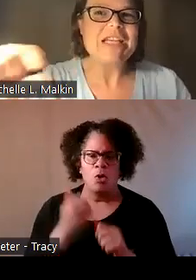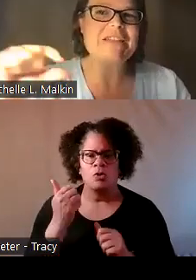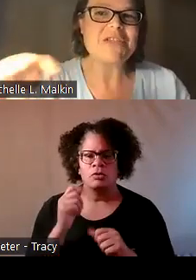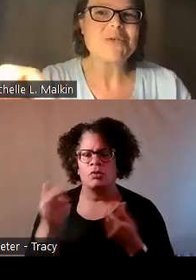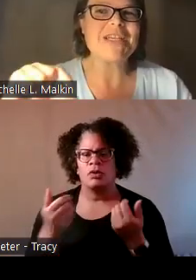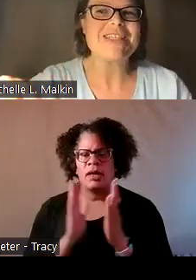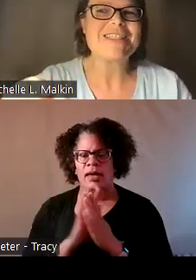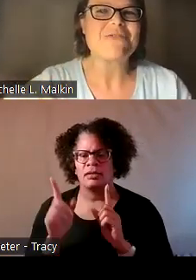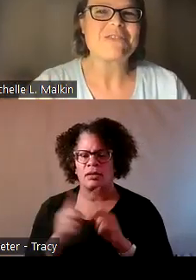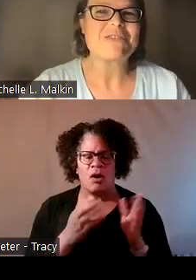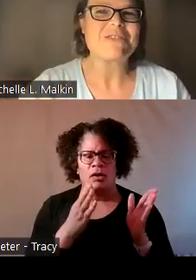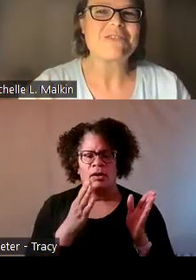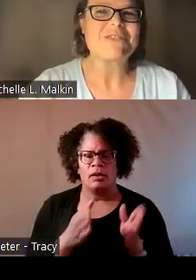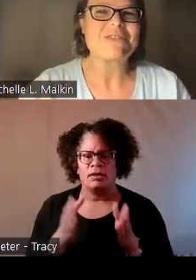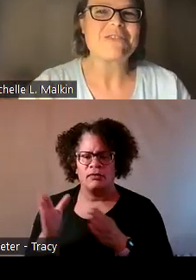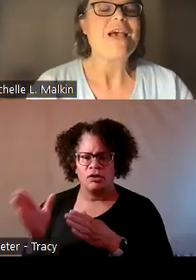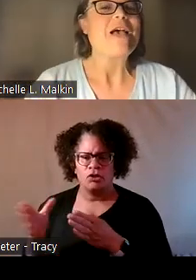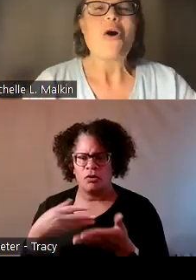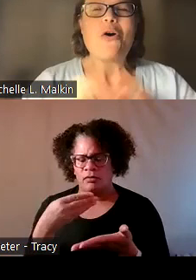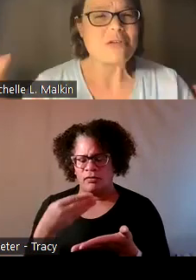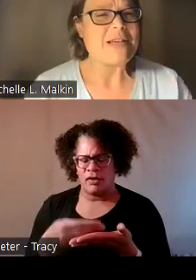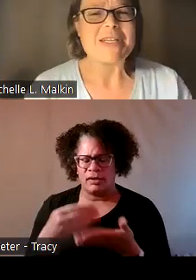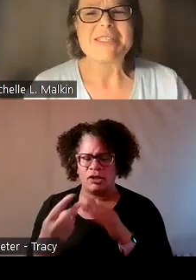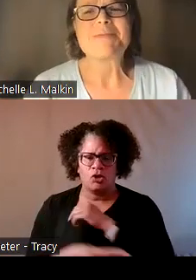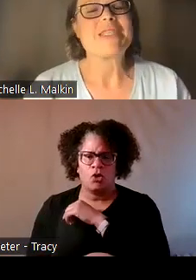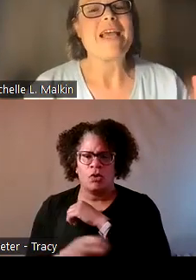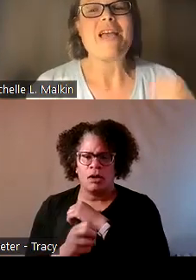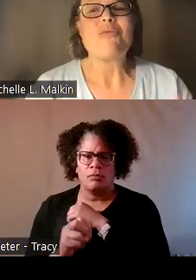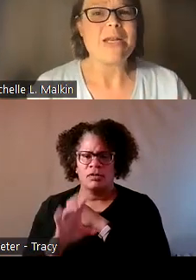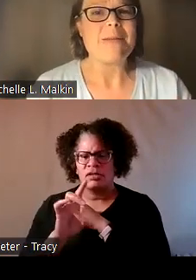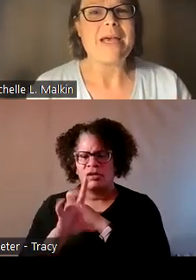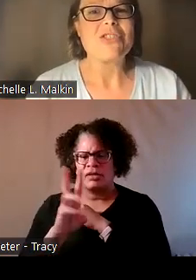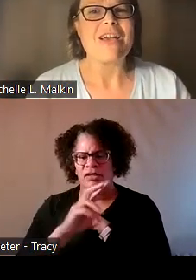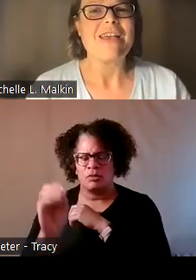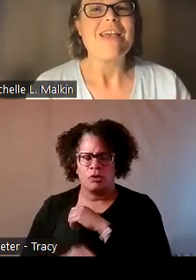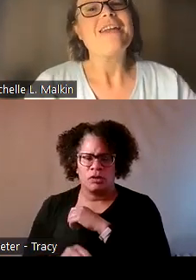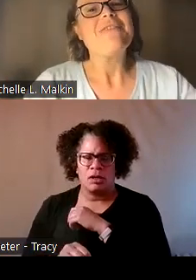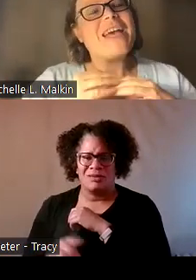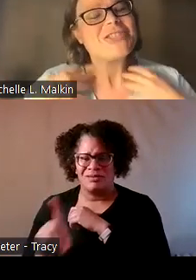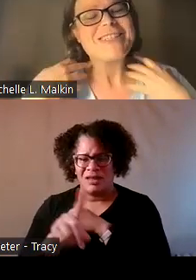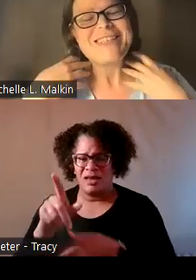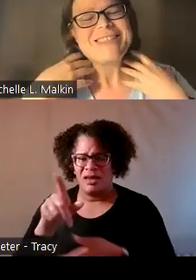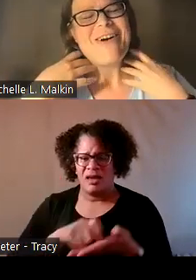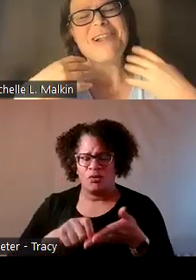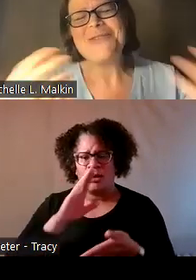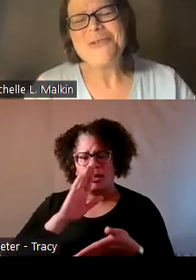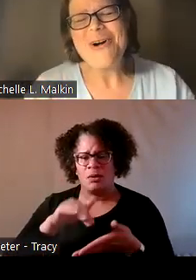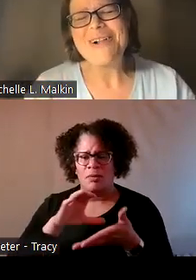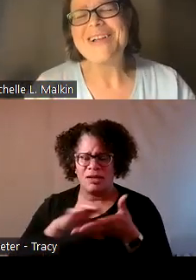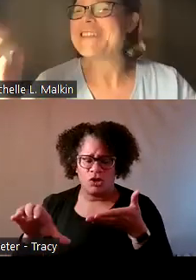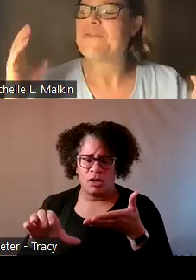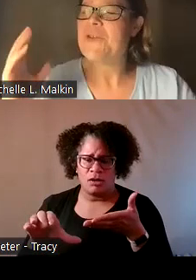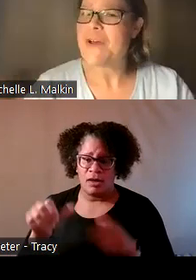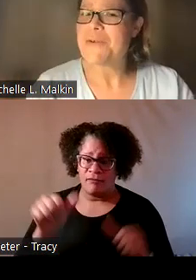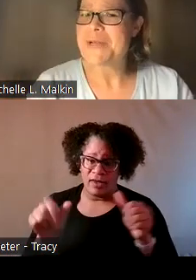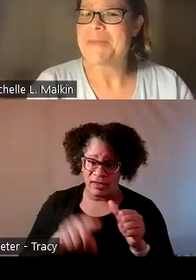about individually these different financial crimes, over 76% had written a bad check. And if I actually assessed all of you all